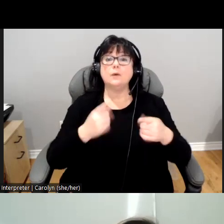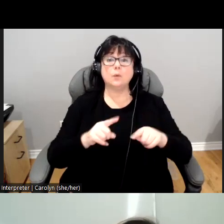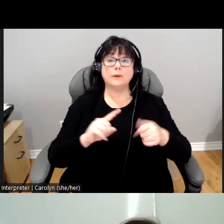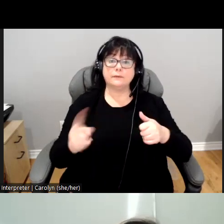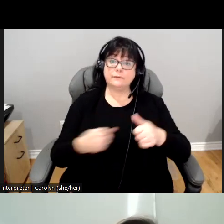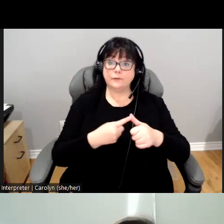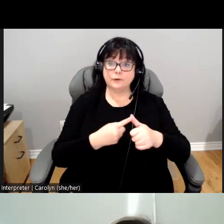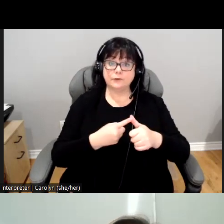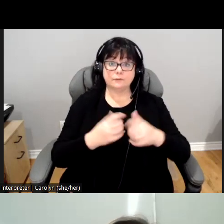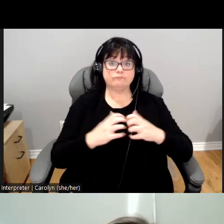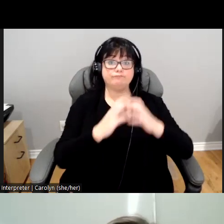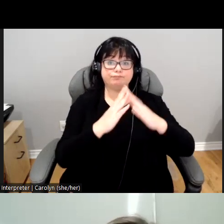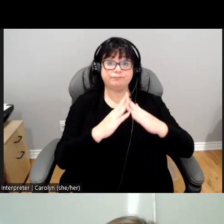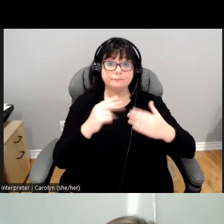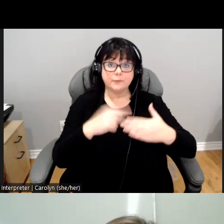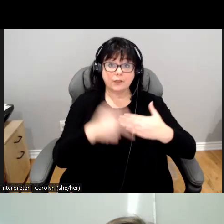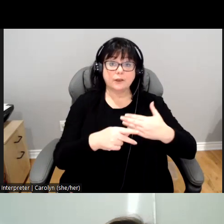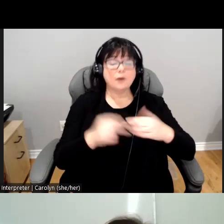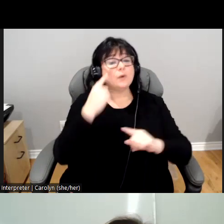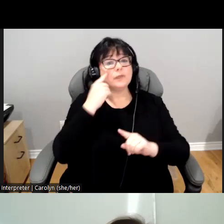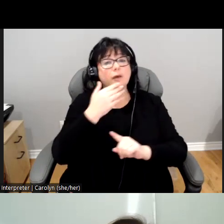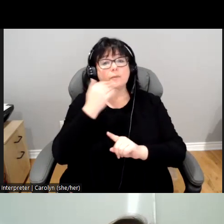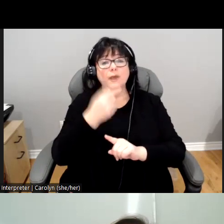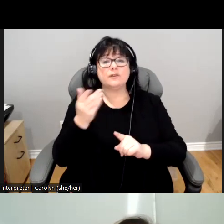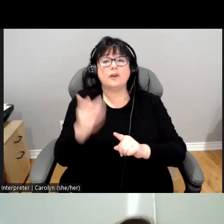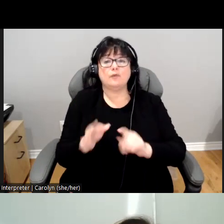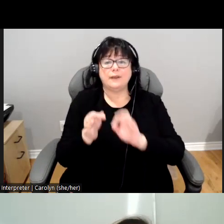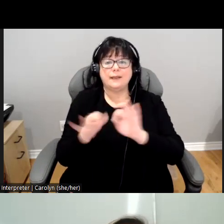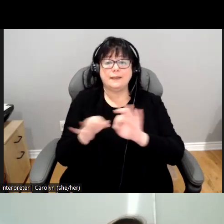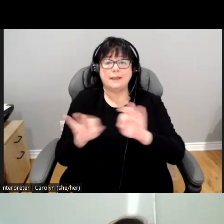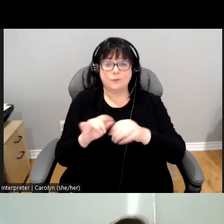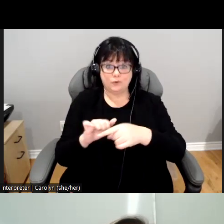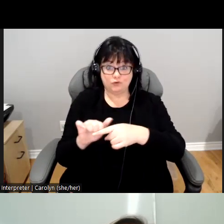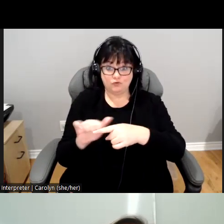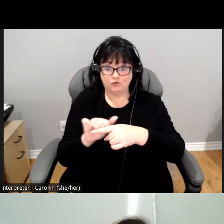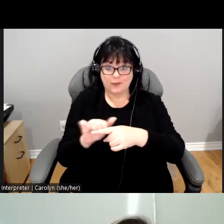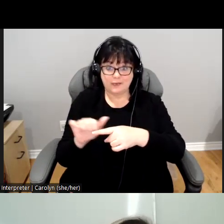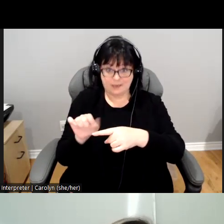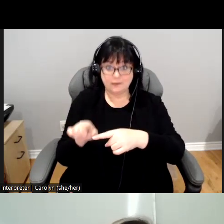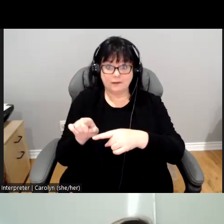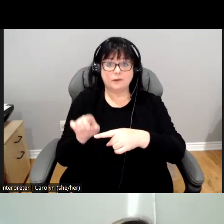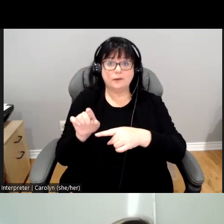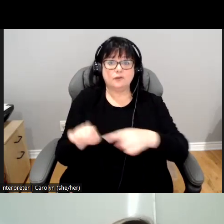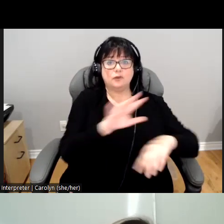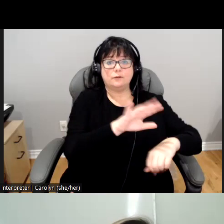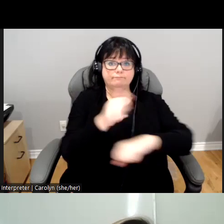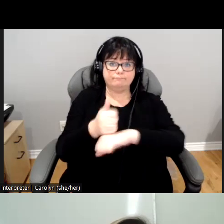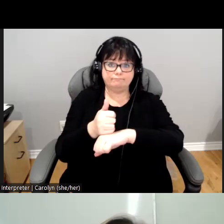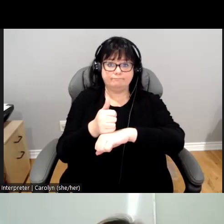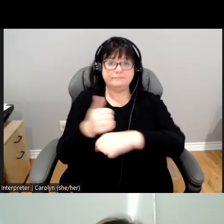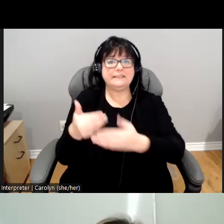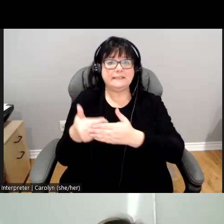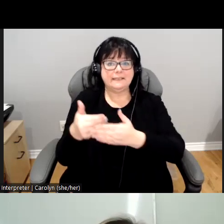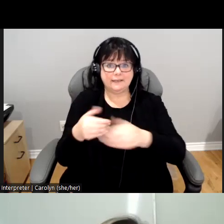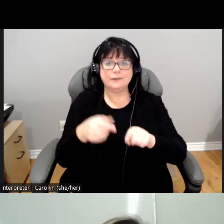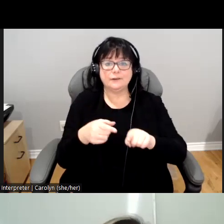site where language training was being offered, because we thought that would make it easier to facilitate learners